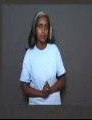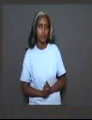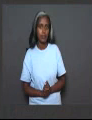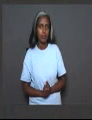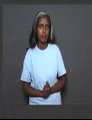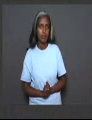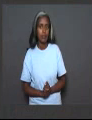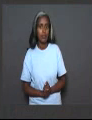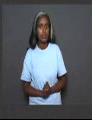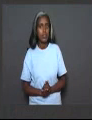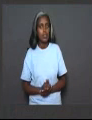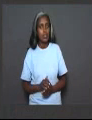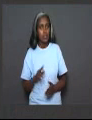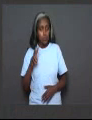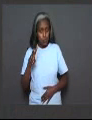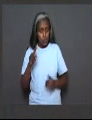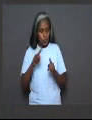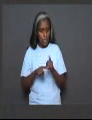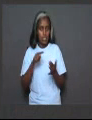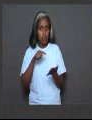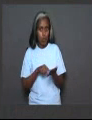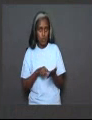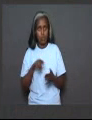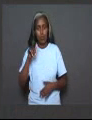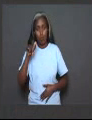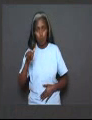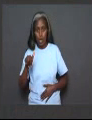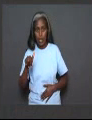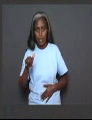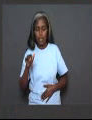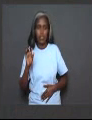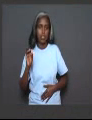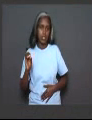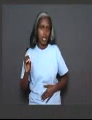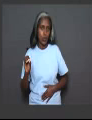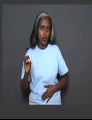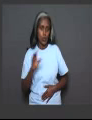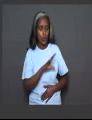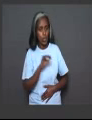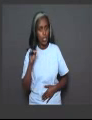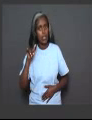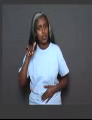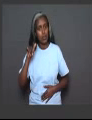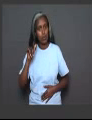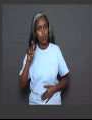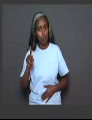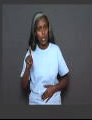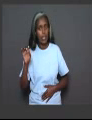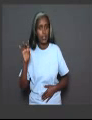The two end points of y are 0 and